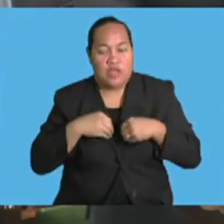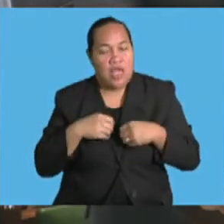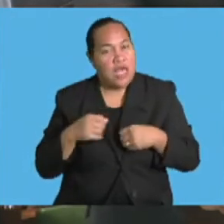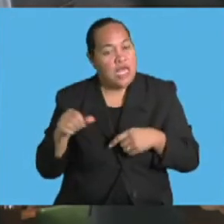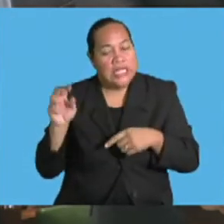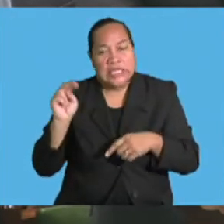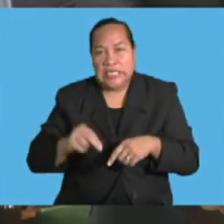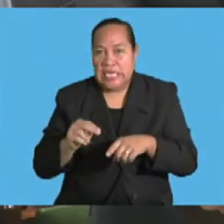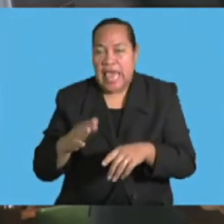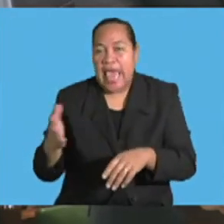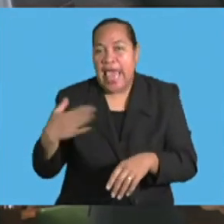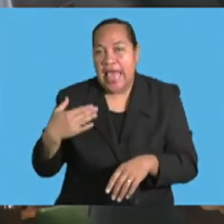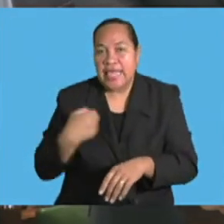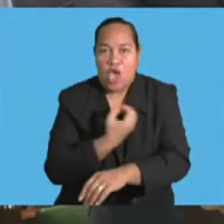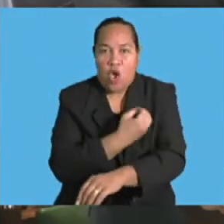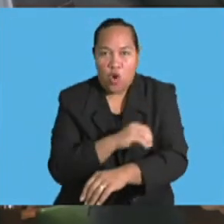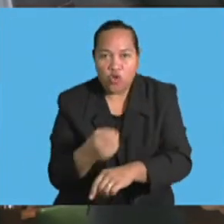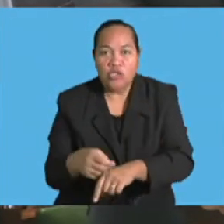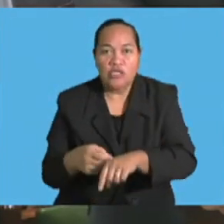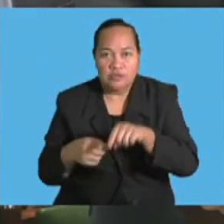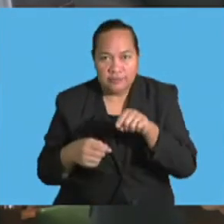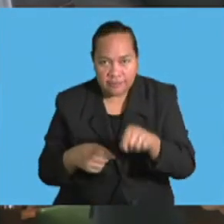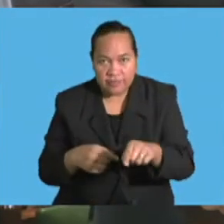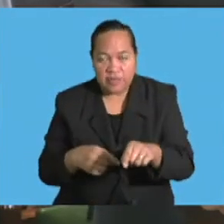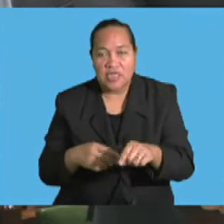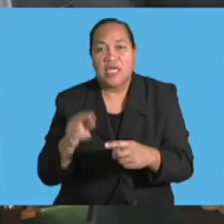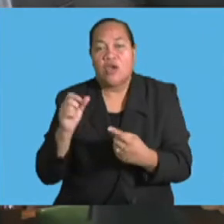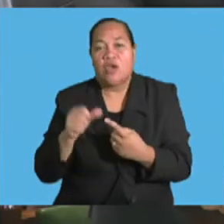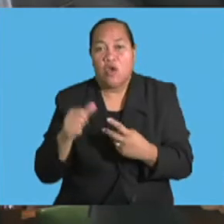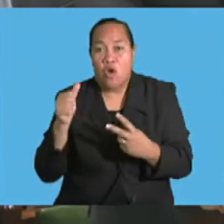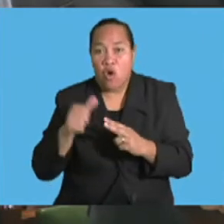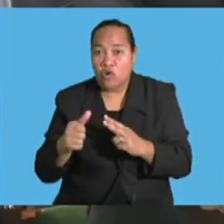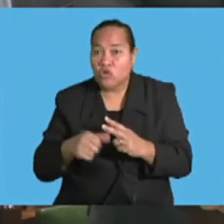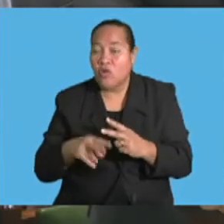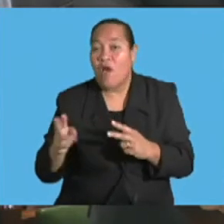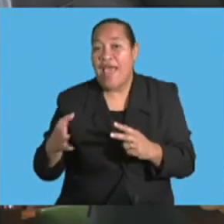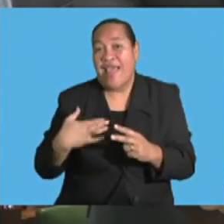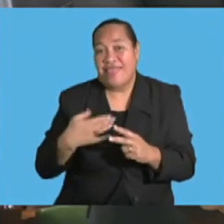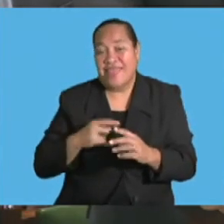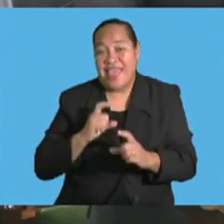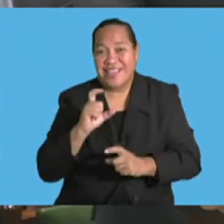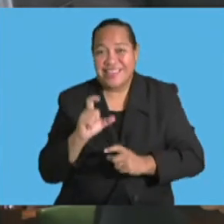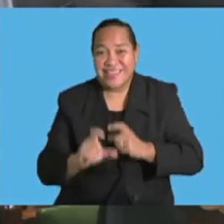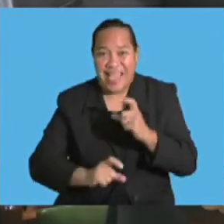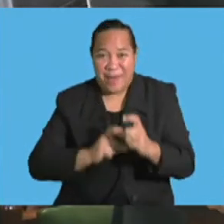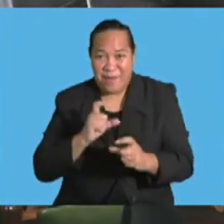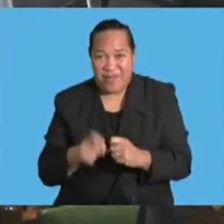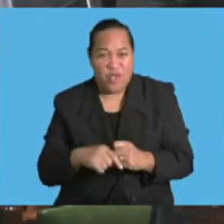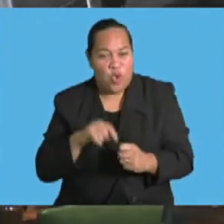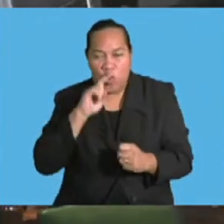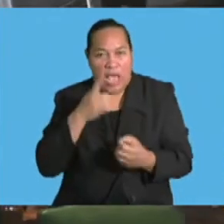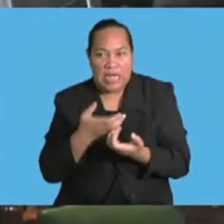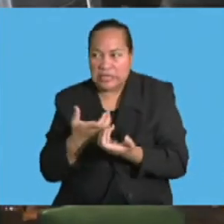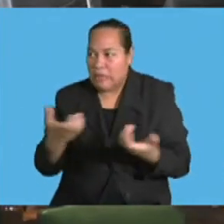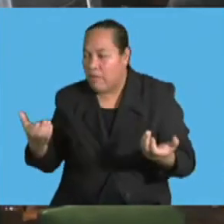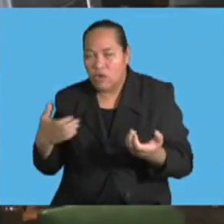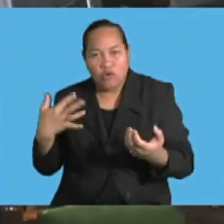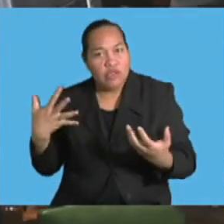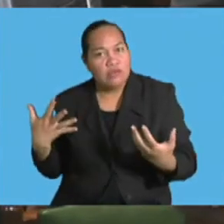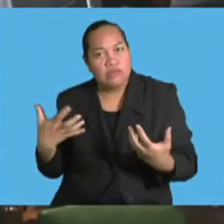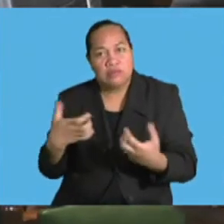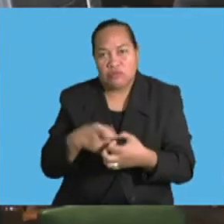to deliver a healthy climate and establish that the two cannot be separated in an ocean-based nation such as Fiji, and indeed for the